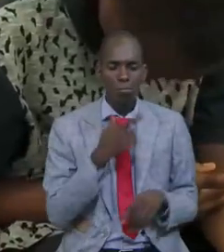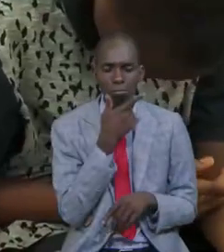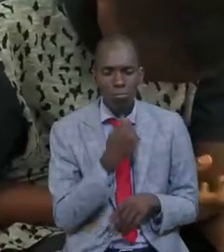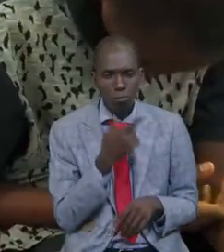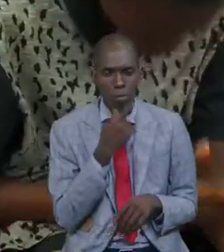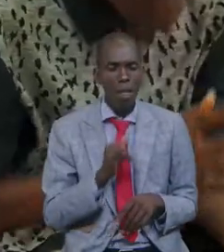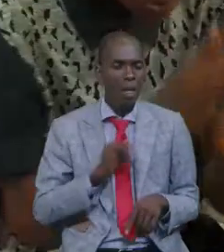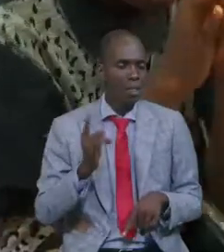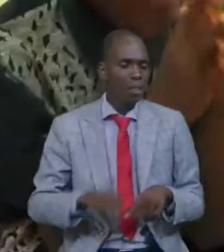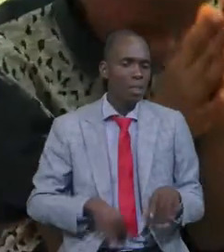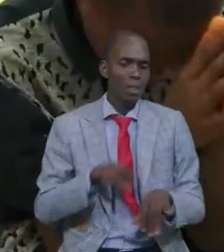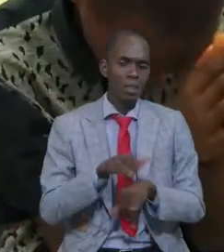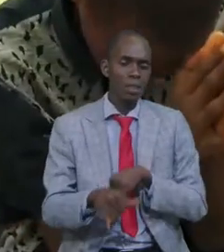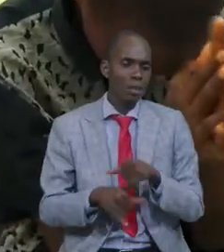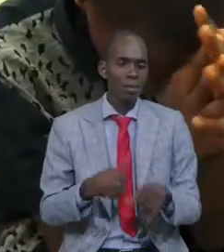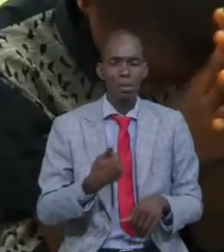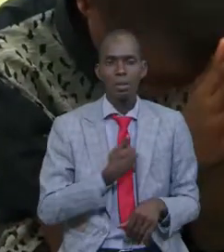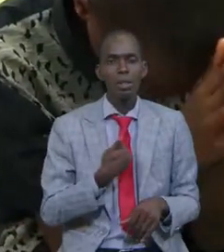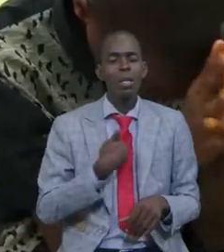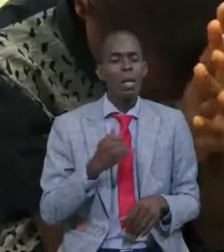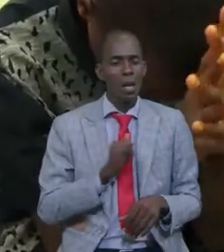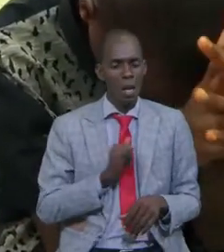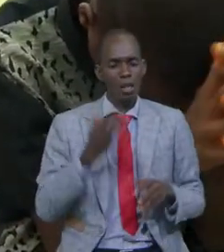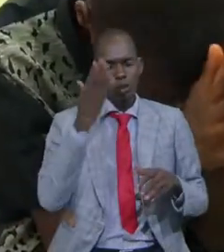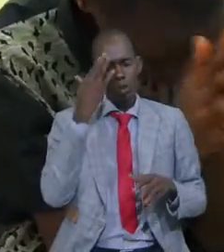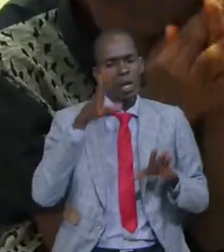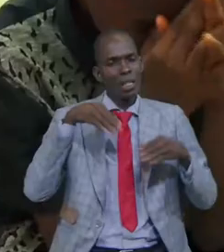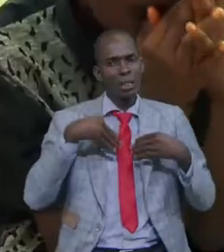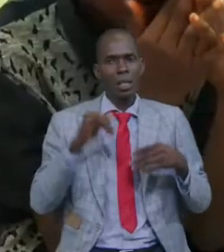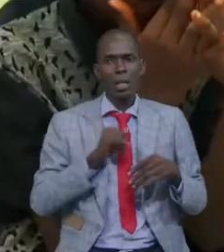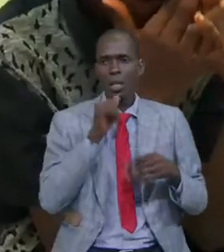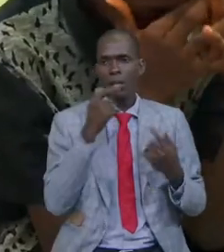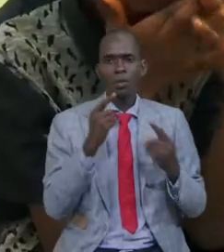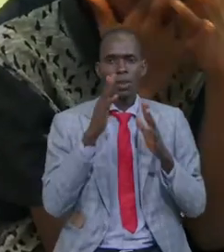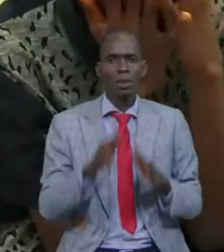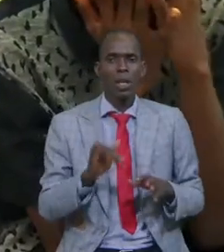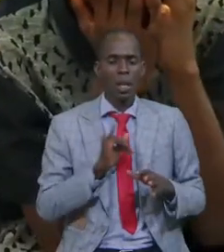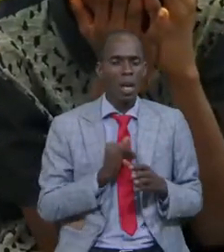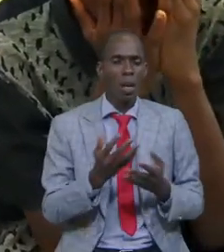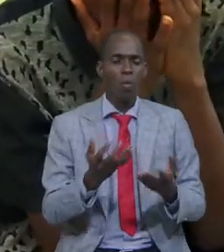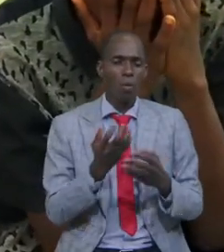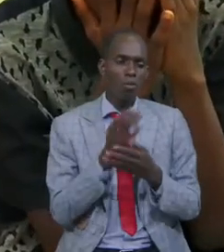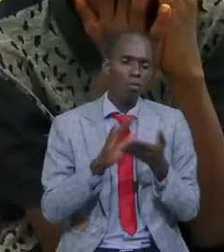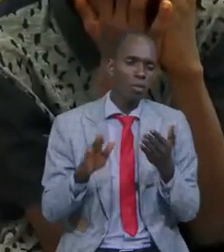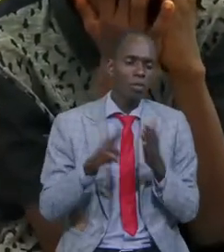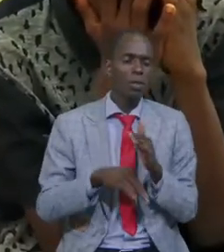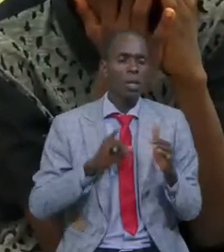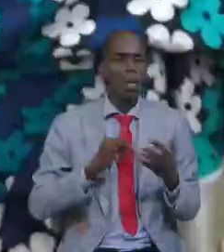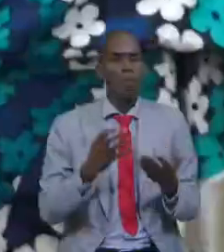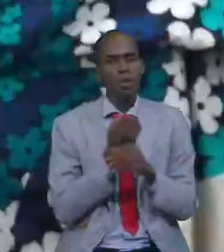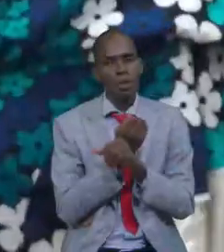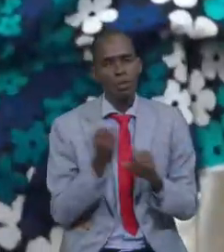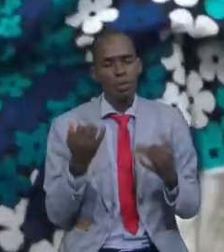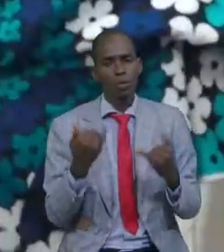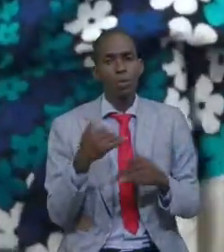I am a sinner, and I want forgiveness and salvation from the Lord tonight. Just raise up that hand and stand up